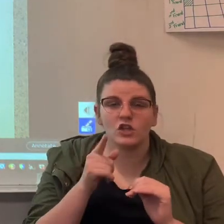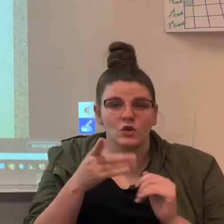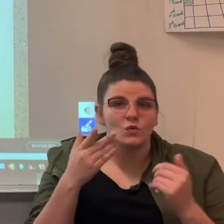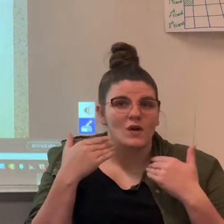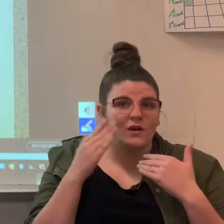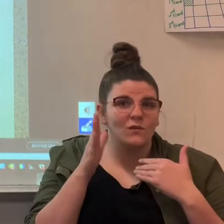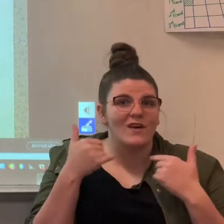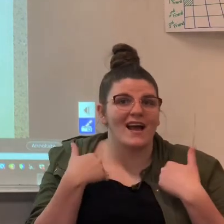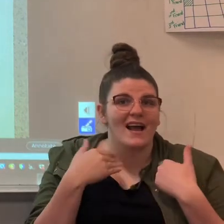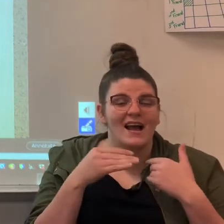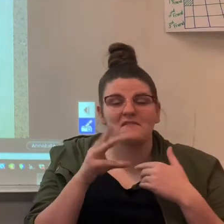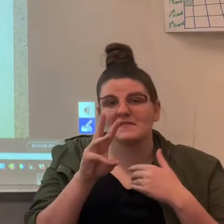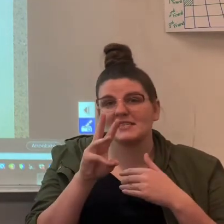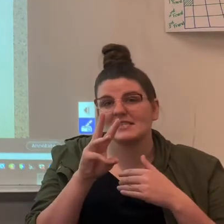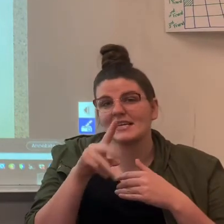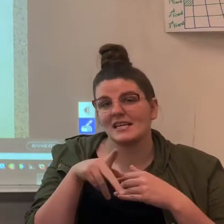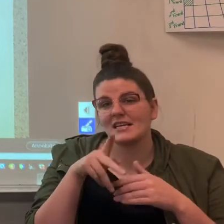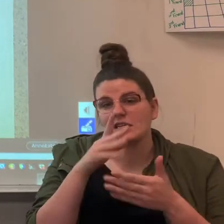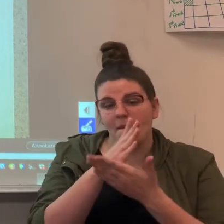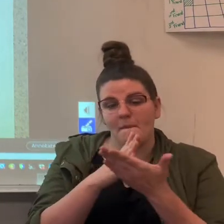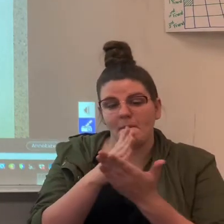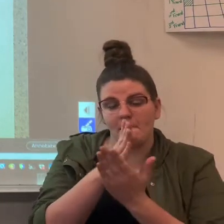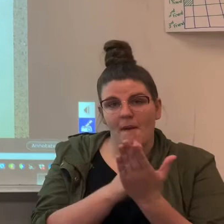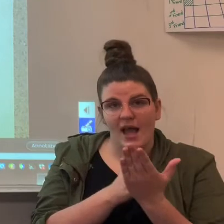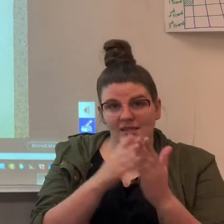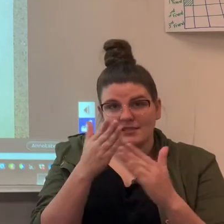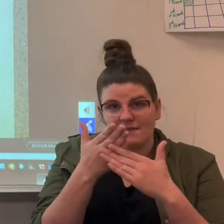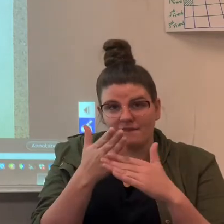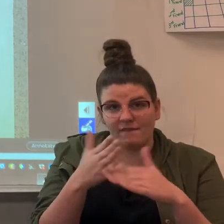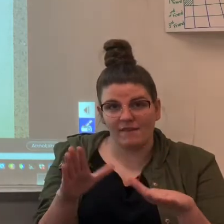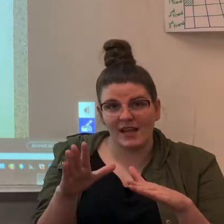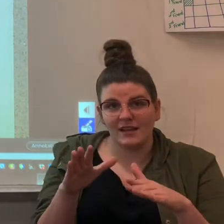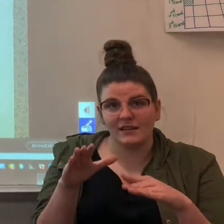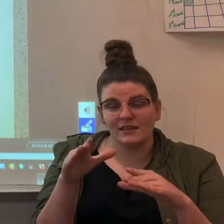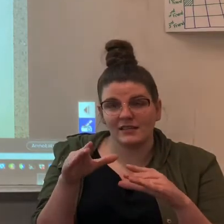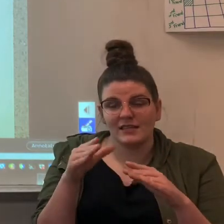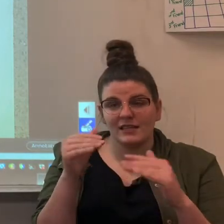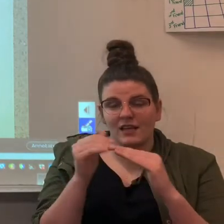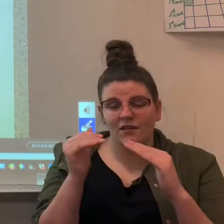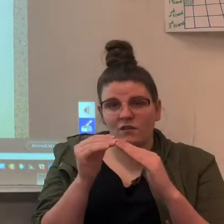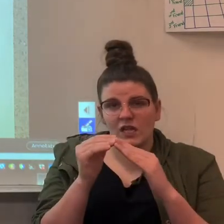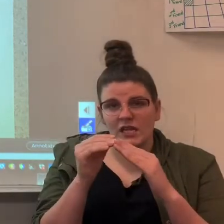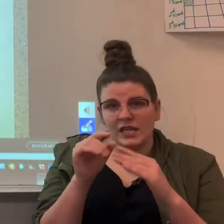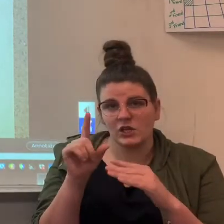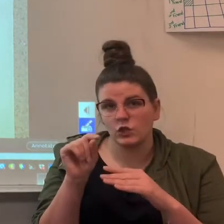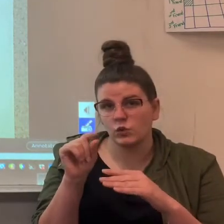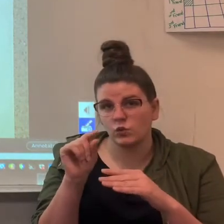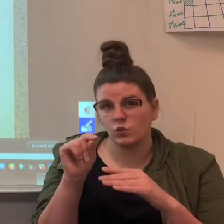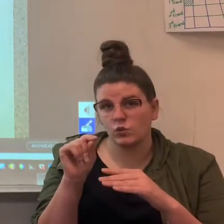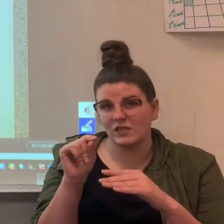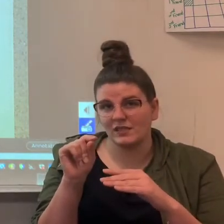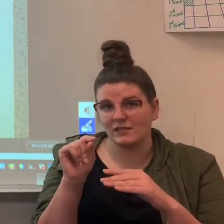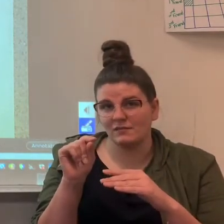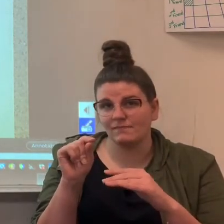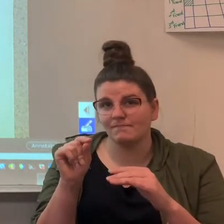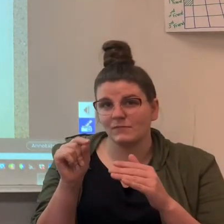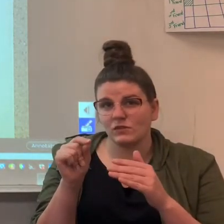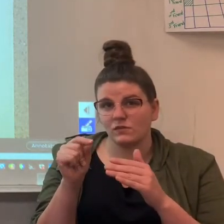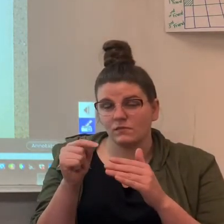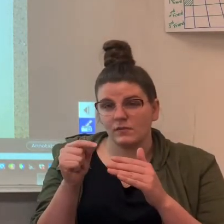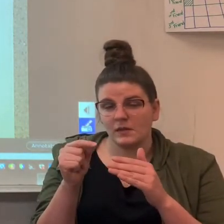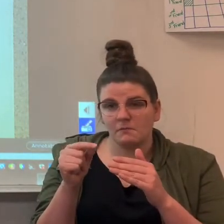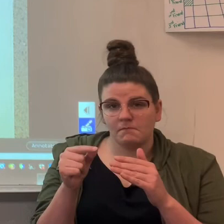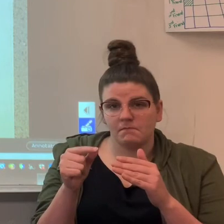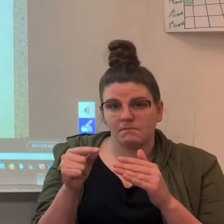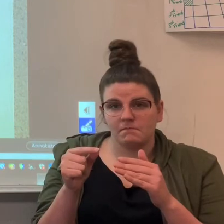are divided evenly into 20 servings. What fraction of a pie is in each serving? So we have 6 pies